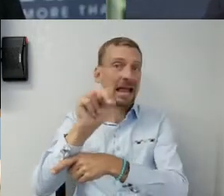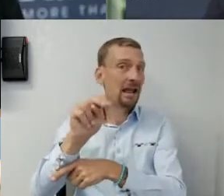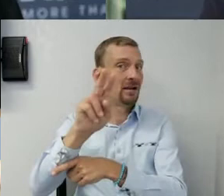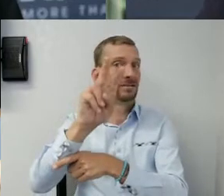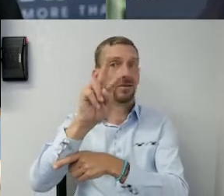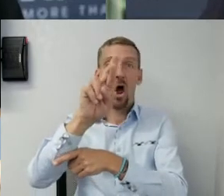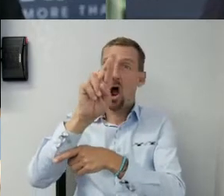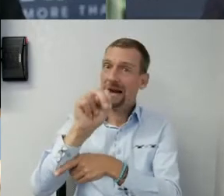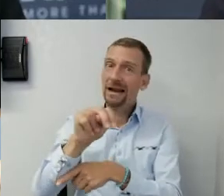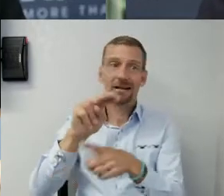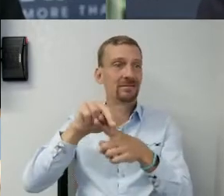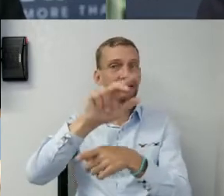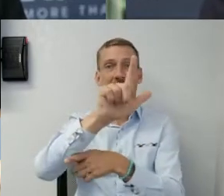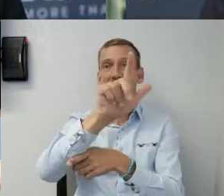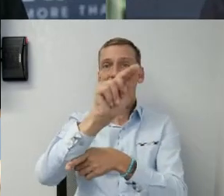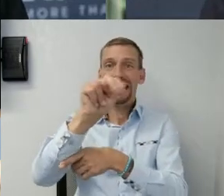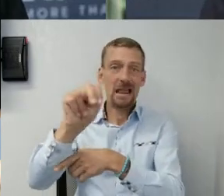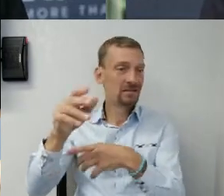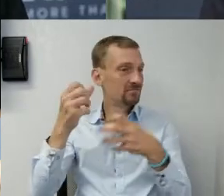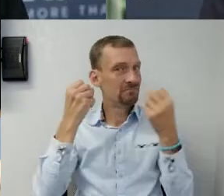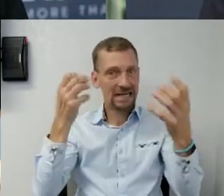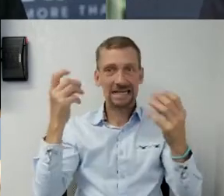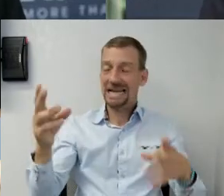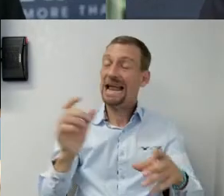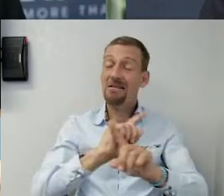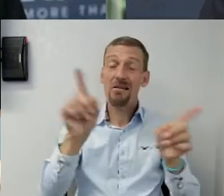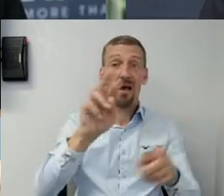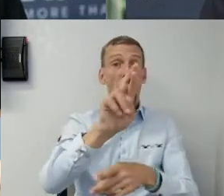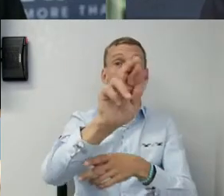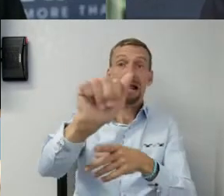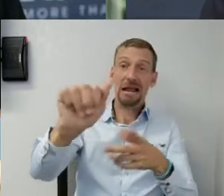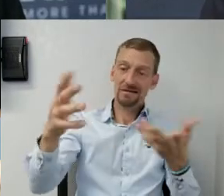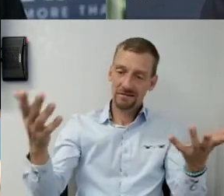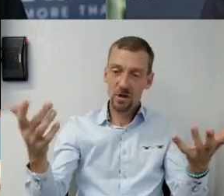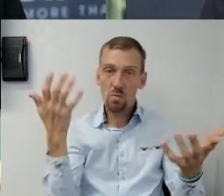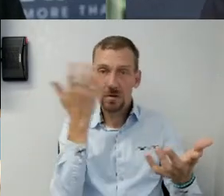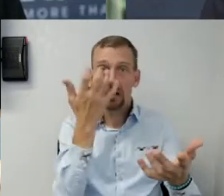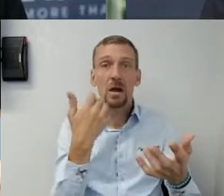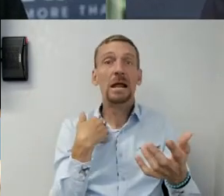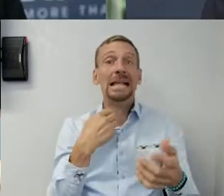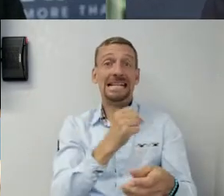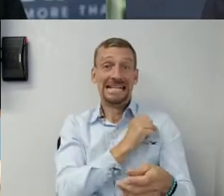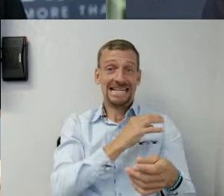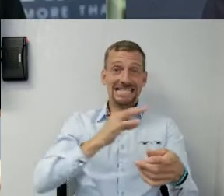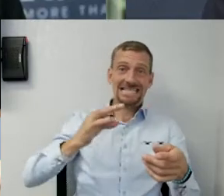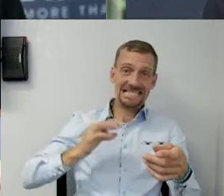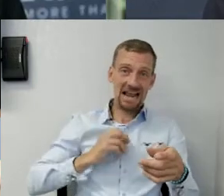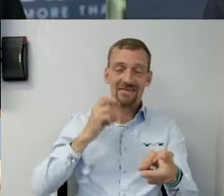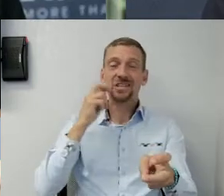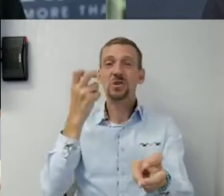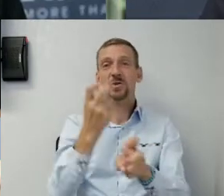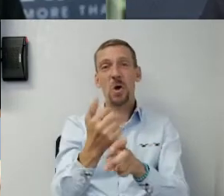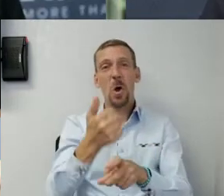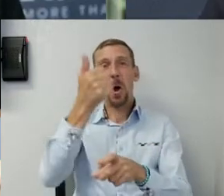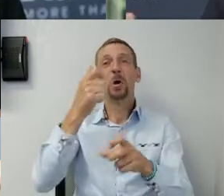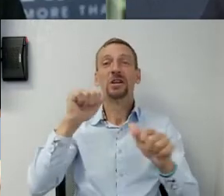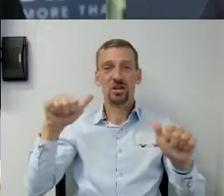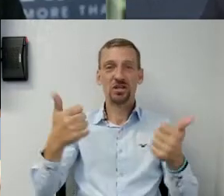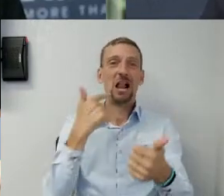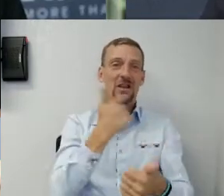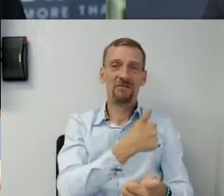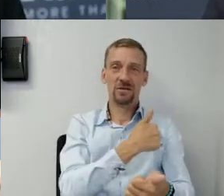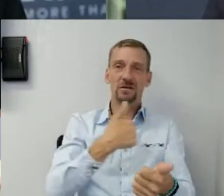MAs, but staffing has definitely been the biggest challenge, and that will continue to be the biggest